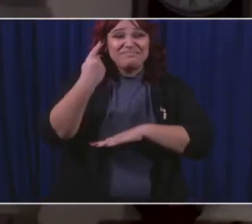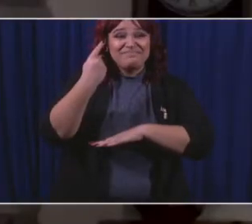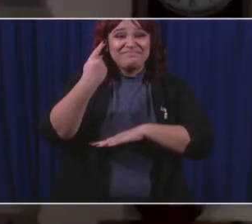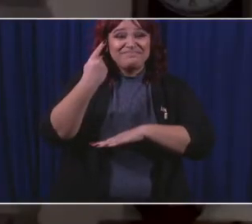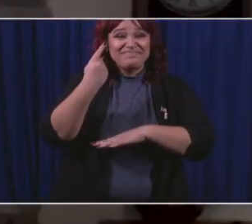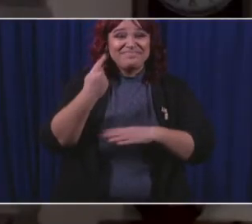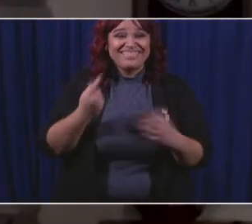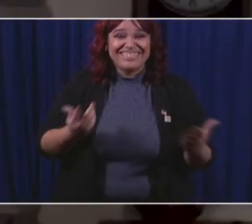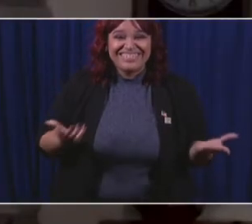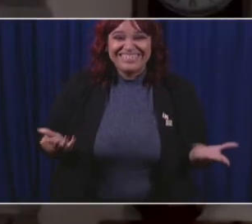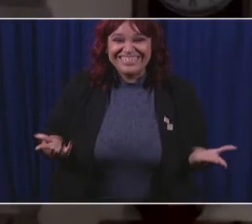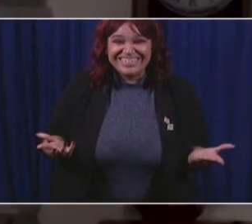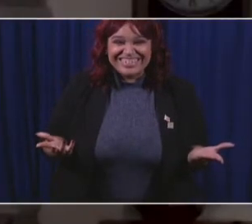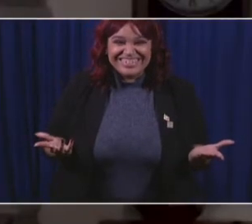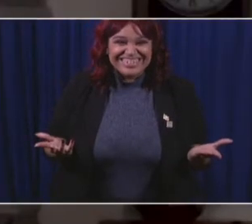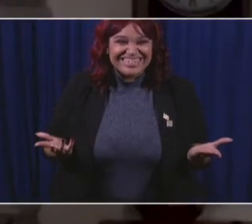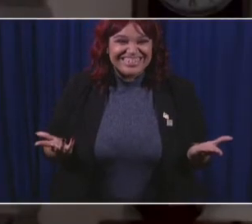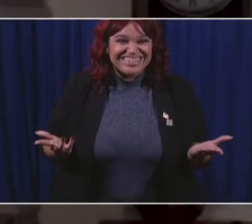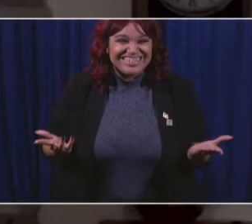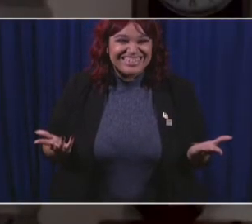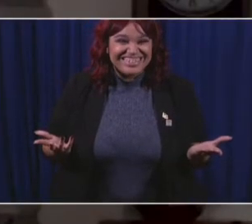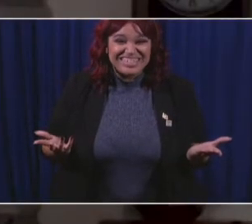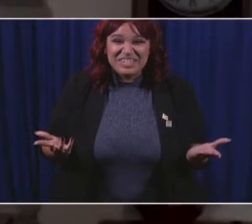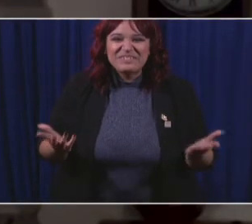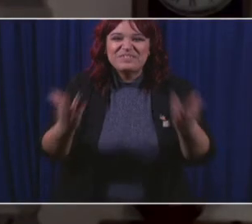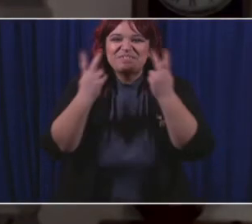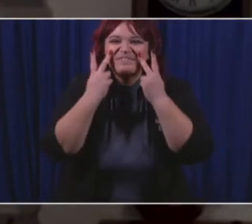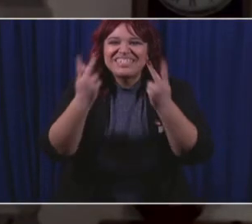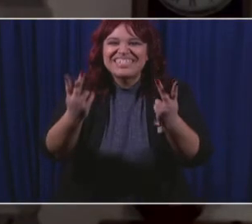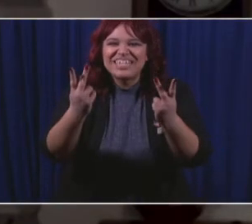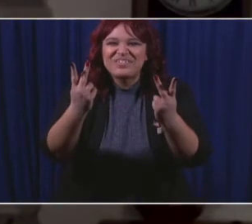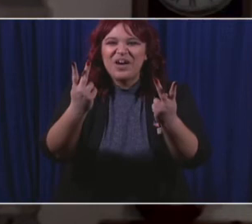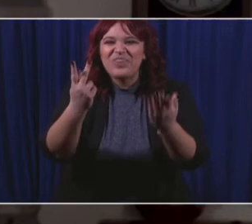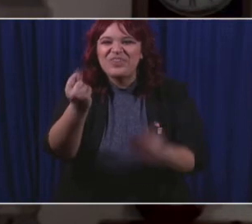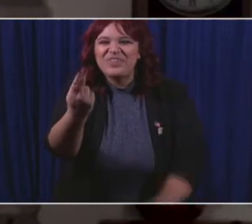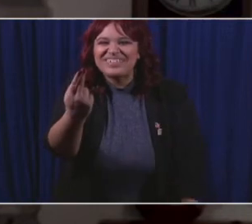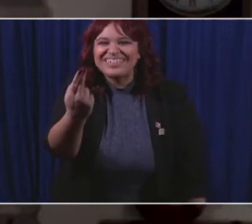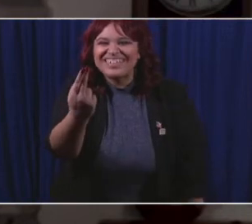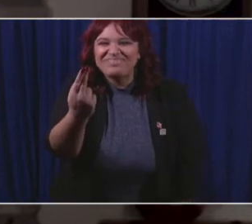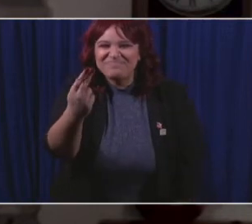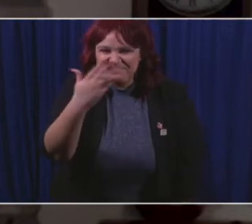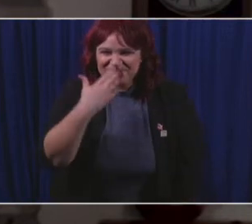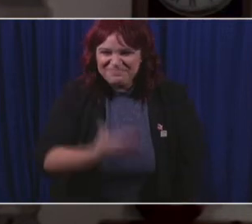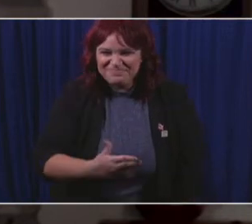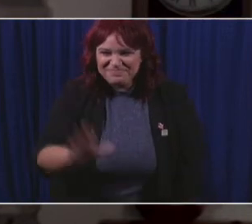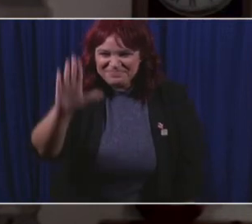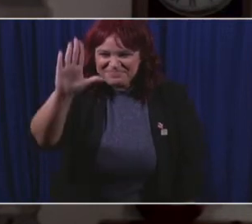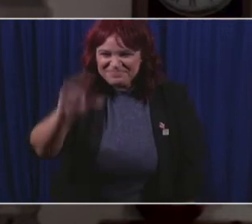We'll see you all on Thursday. Thank you very much.